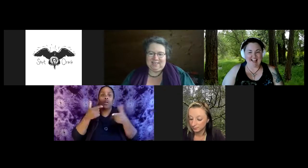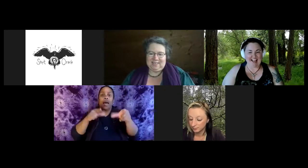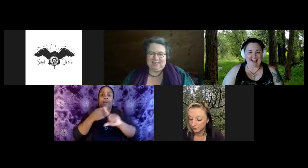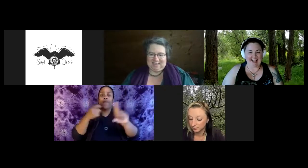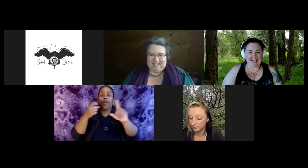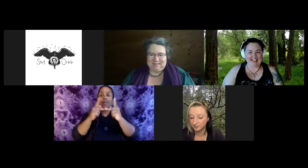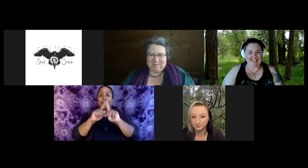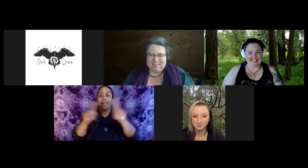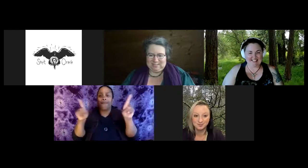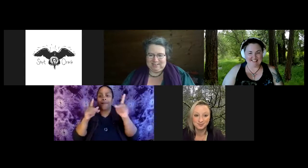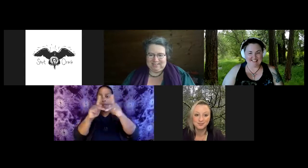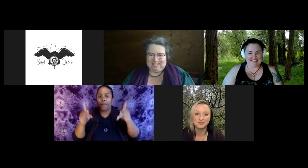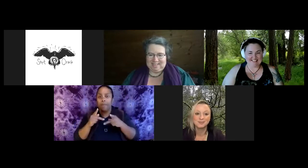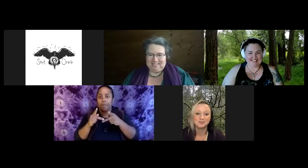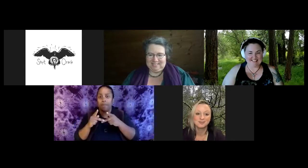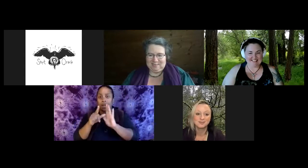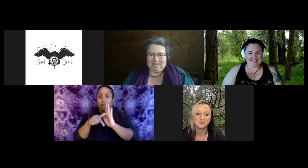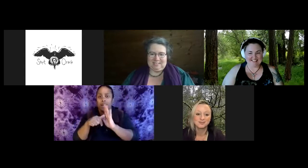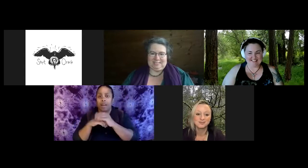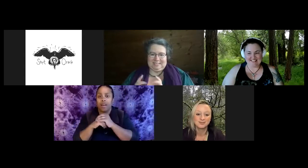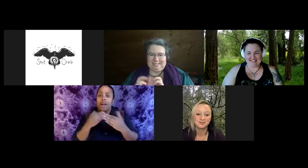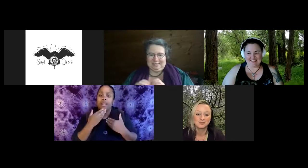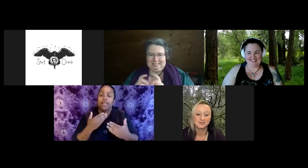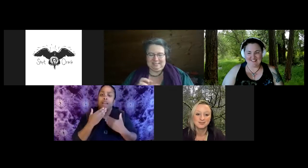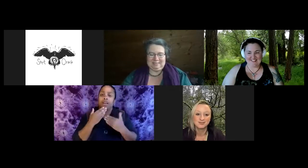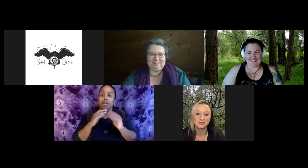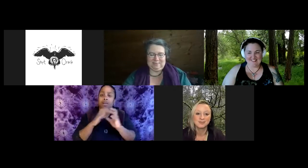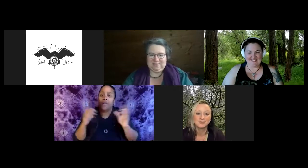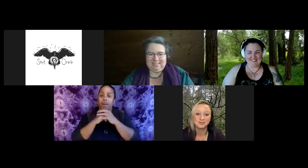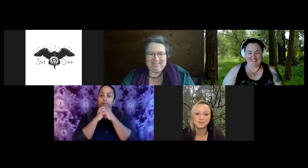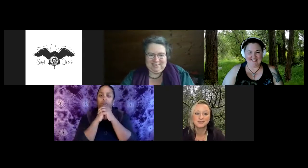Thank you. Yeah, people are sharing. Thank you so much.